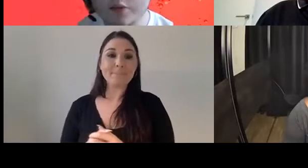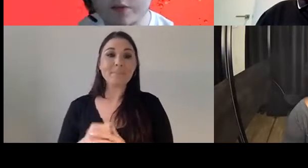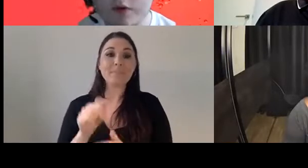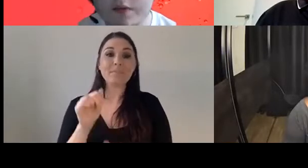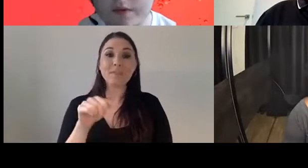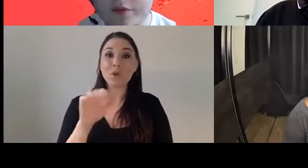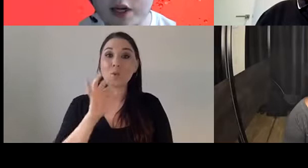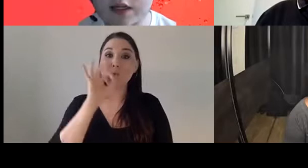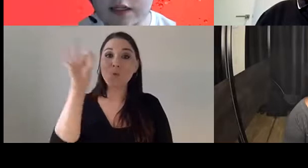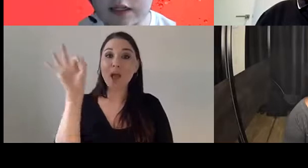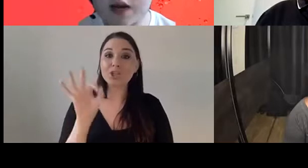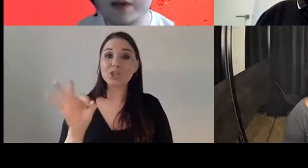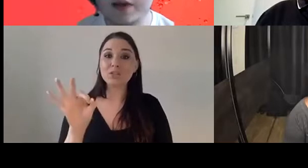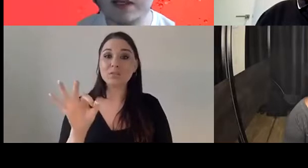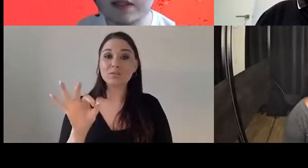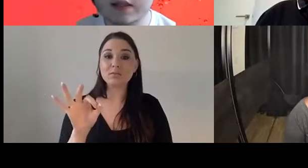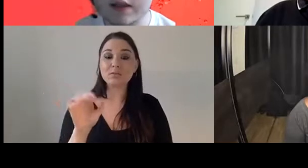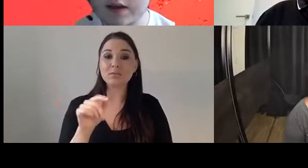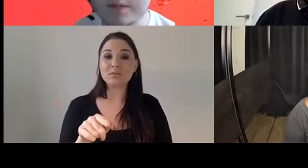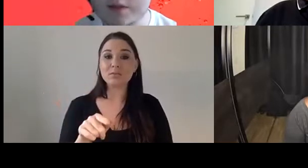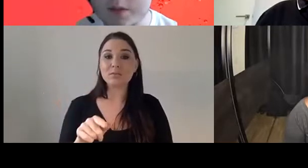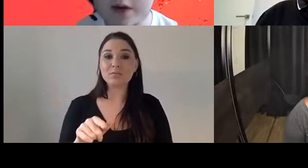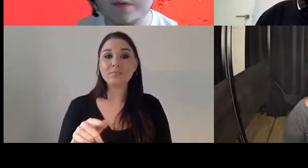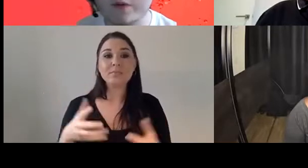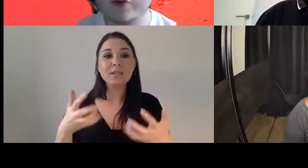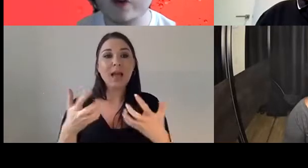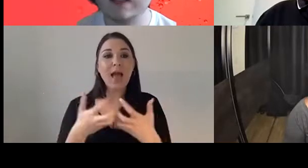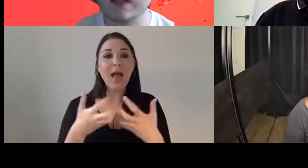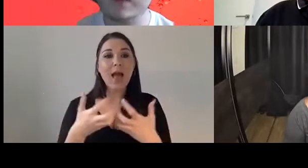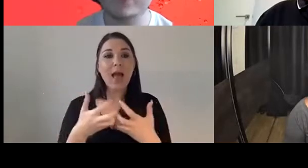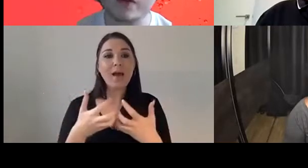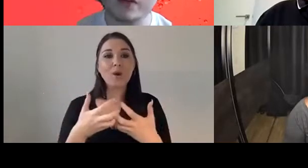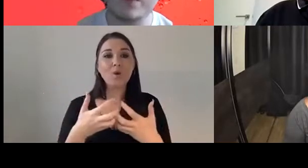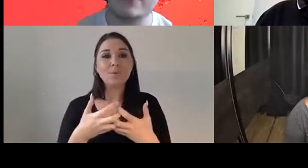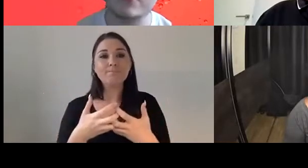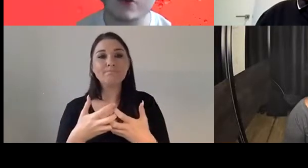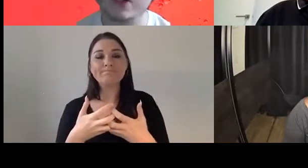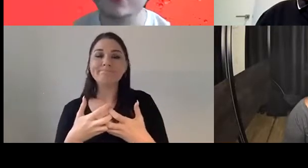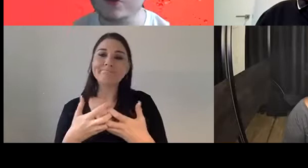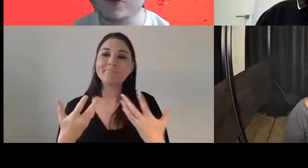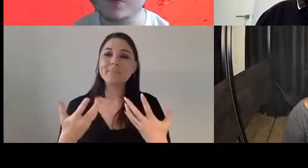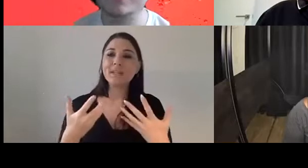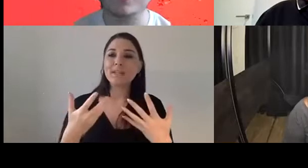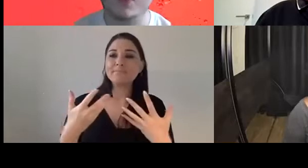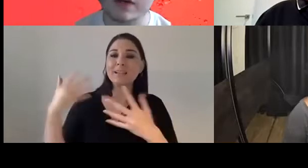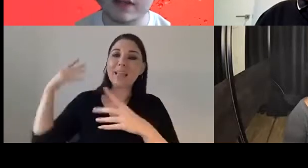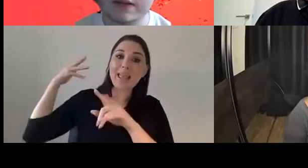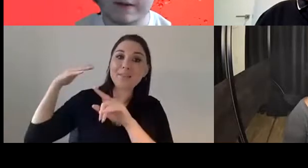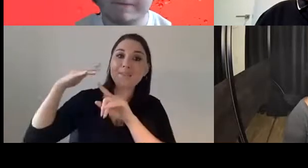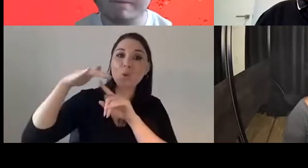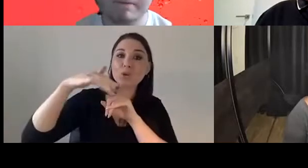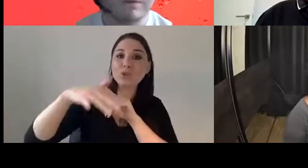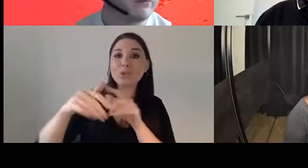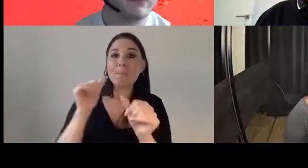a question we've got from Jane is how big a piece do the panel feel that training can influence better social attitudes within the